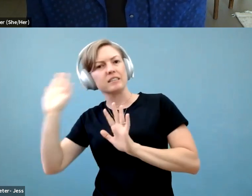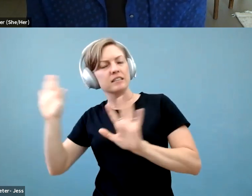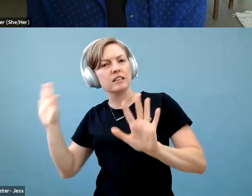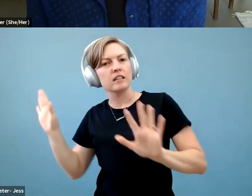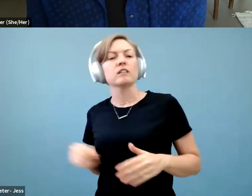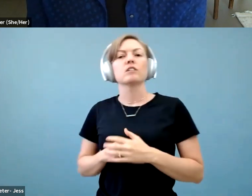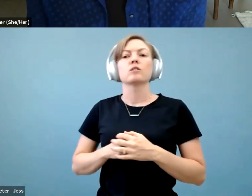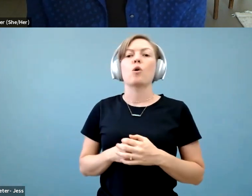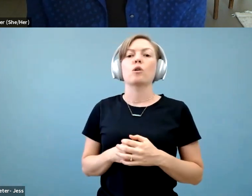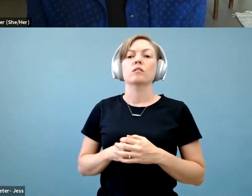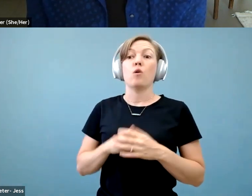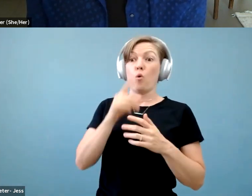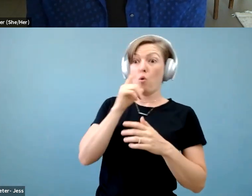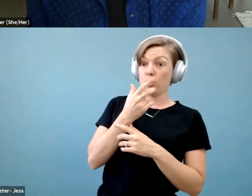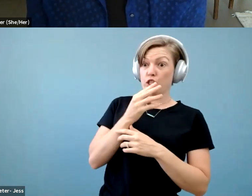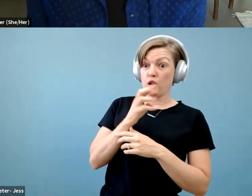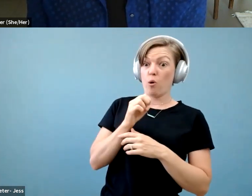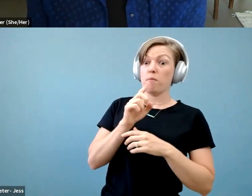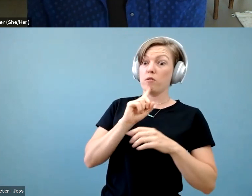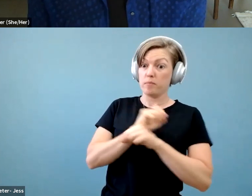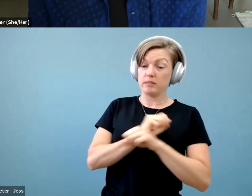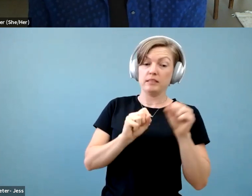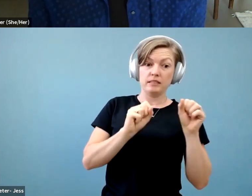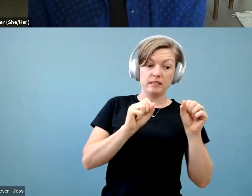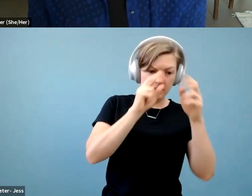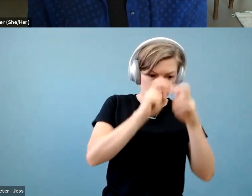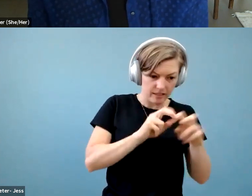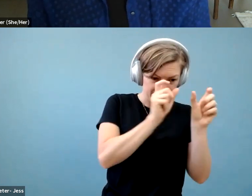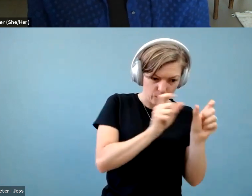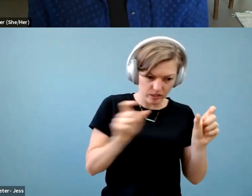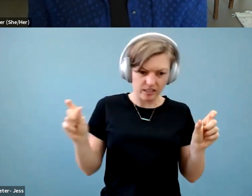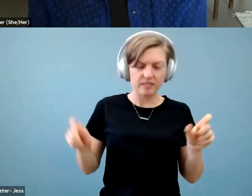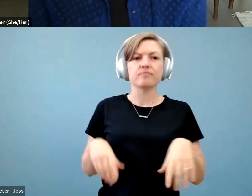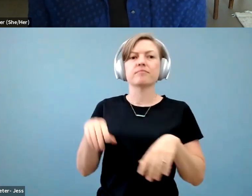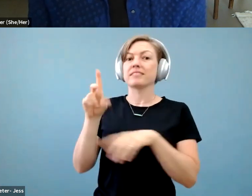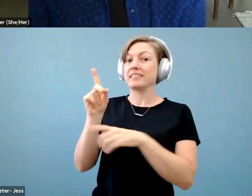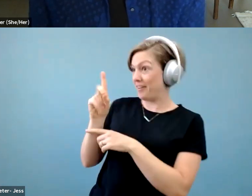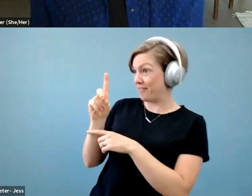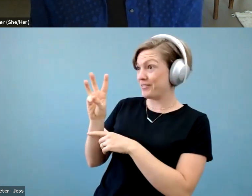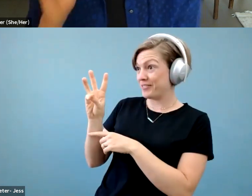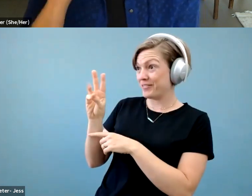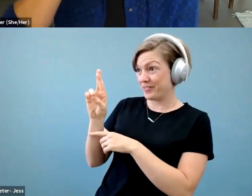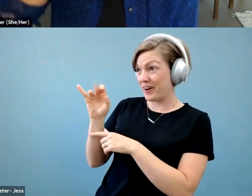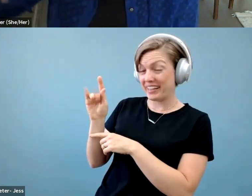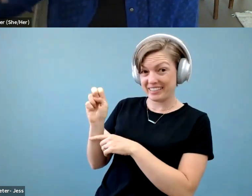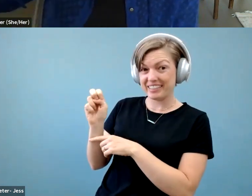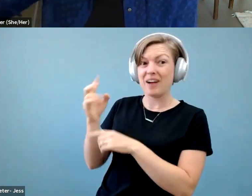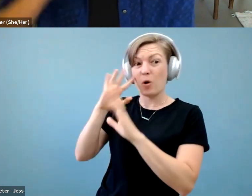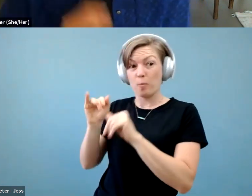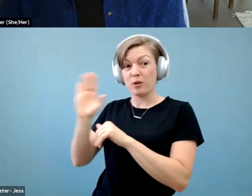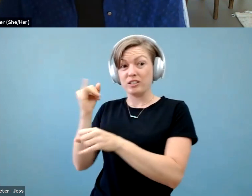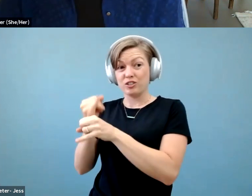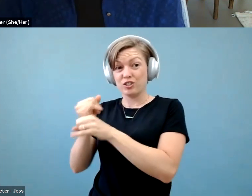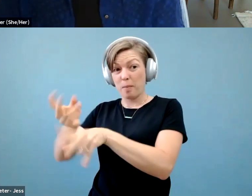at whose genomes are being sequenced and who's sequencing them, David Reich, I'm looking at you, and I'm hoping that your institution pulls